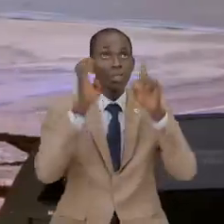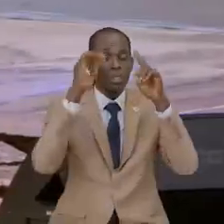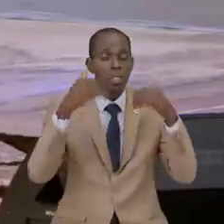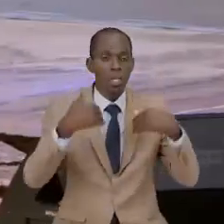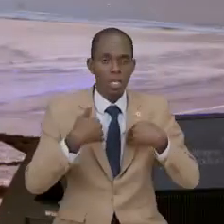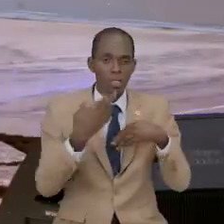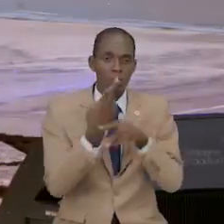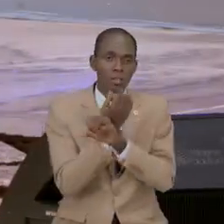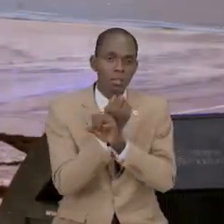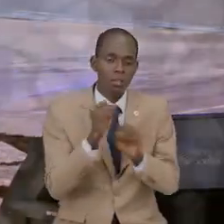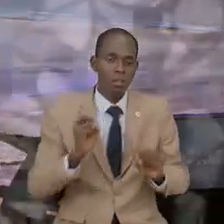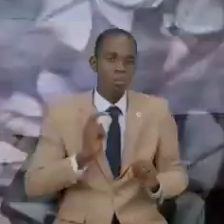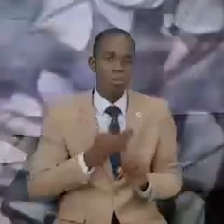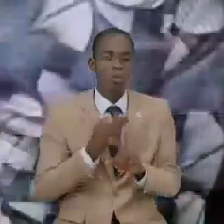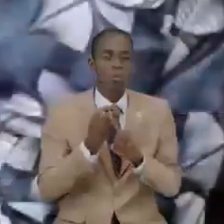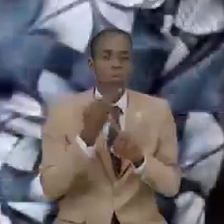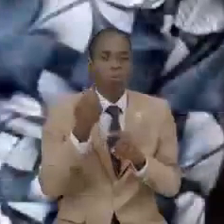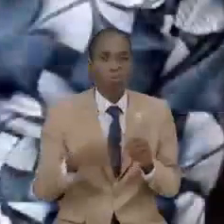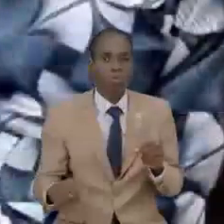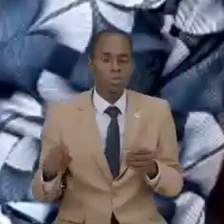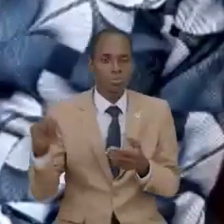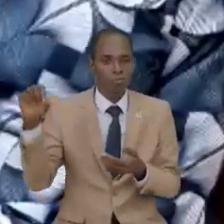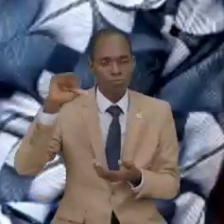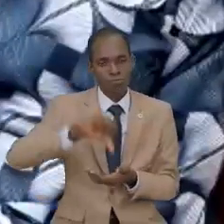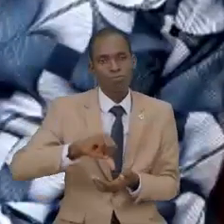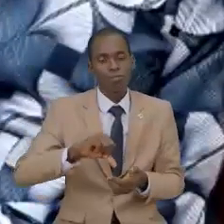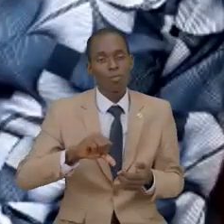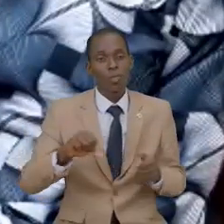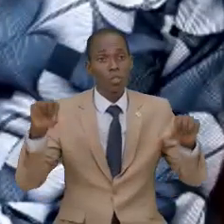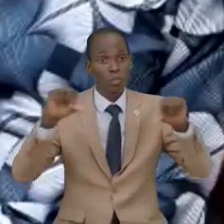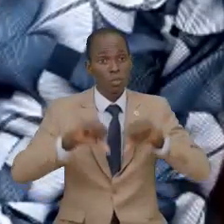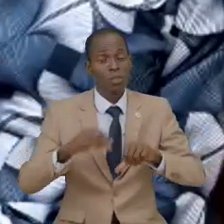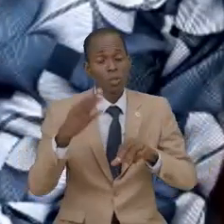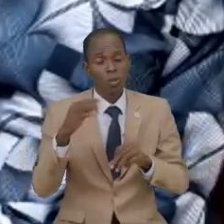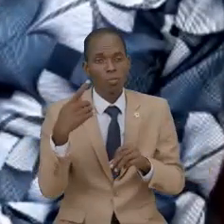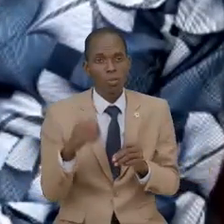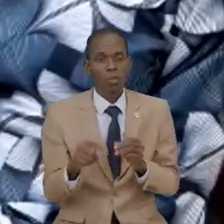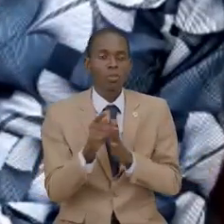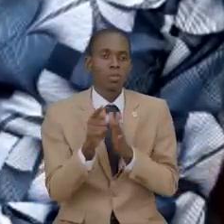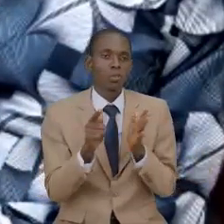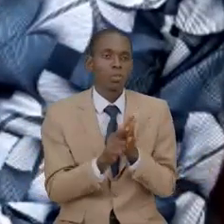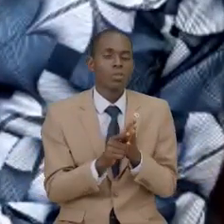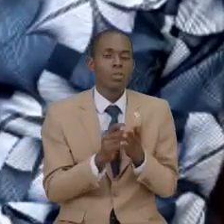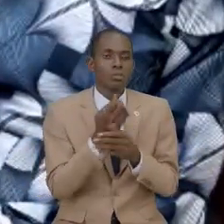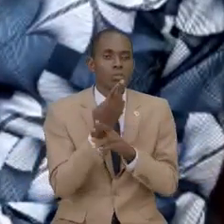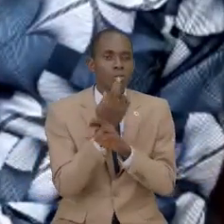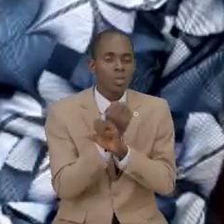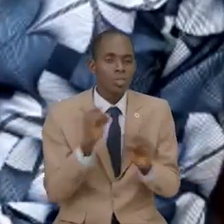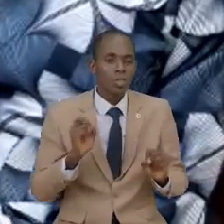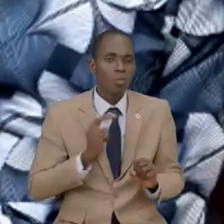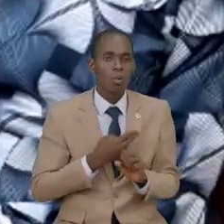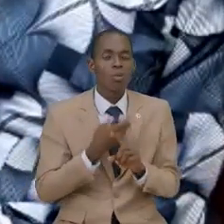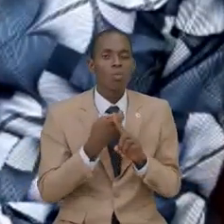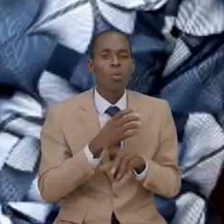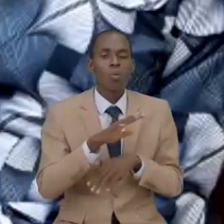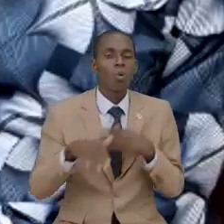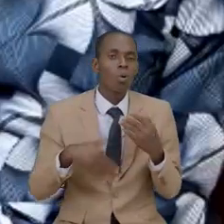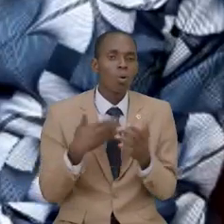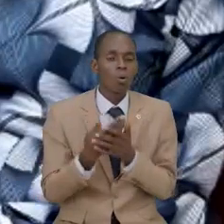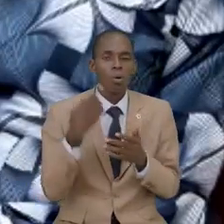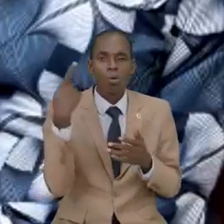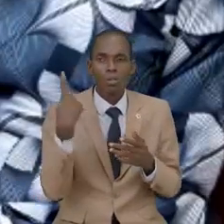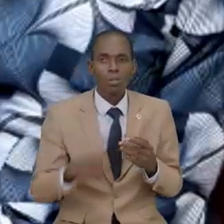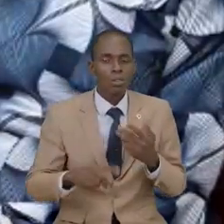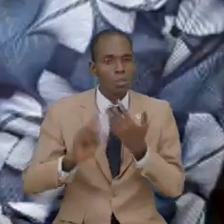the condemnation of the law. He has redeemed us from all the consequences of